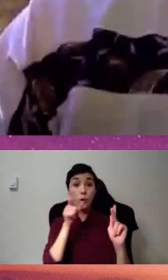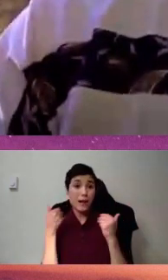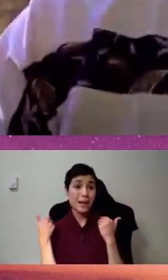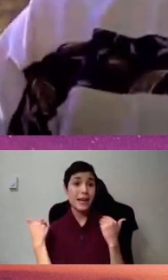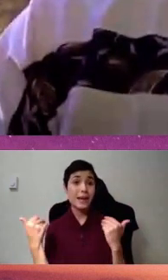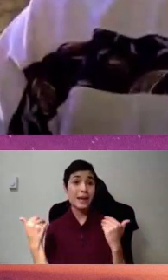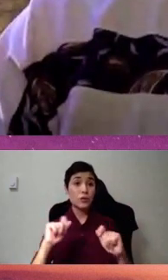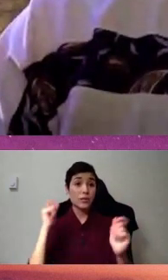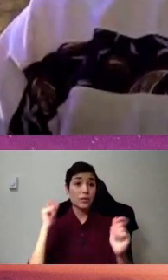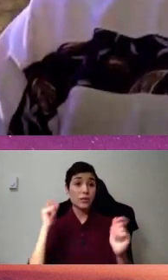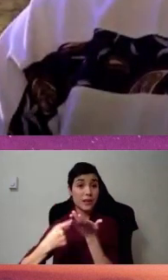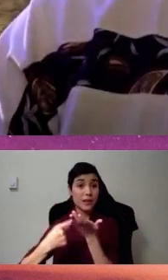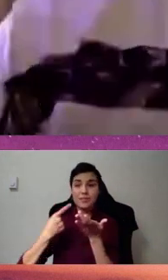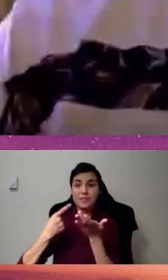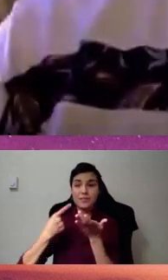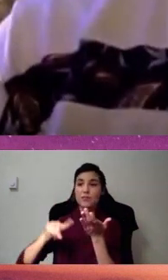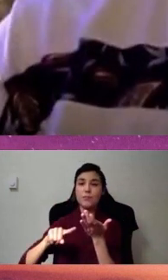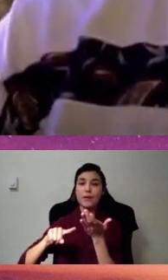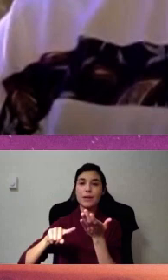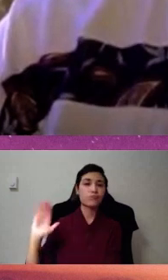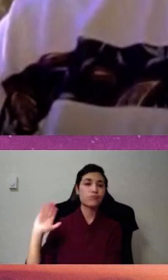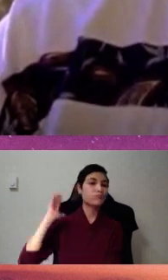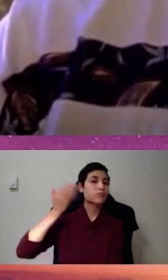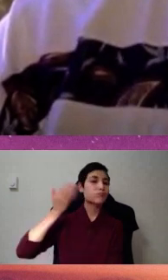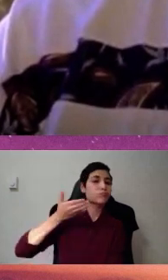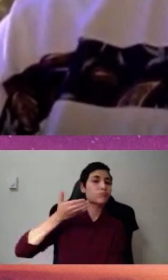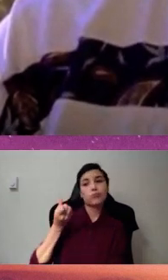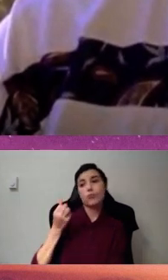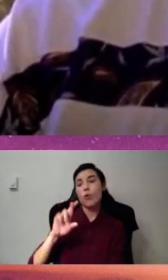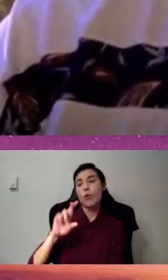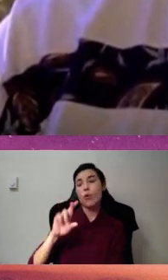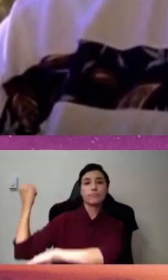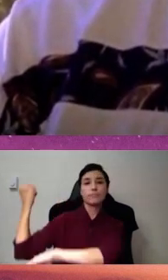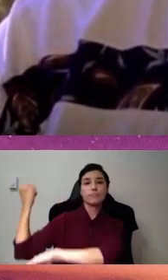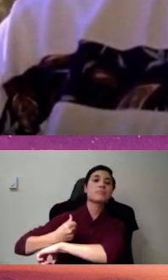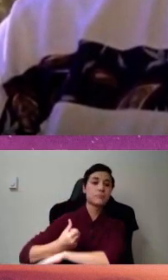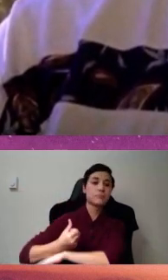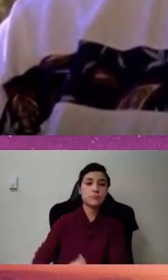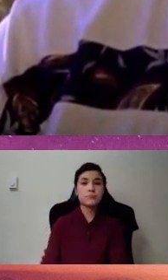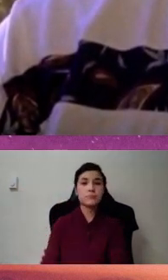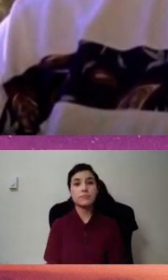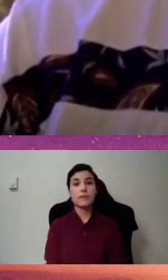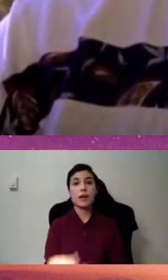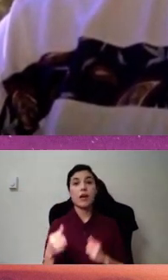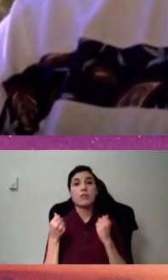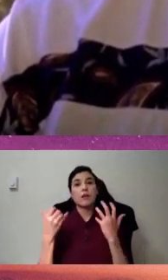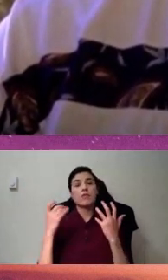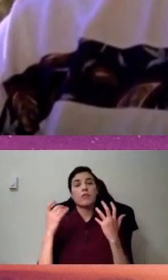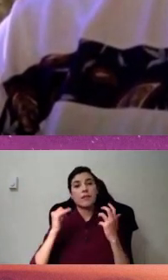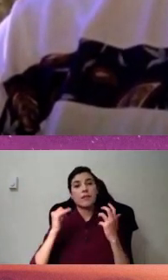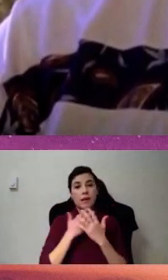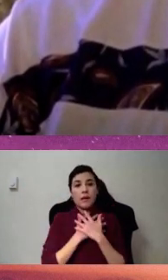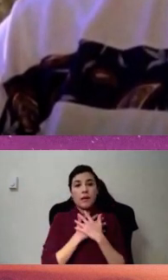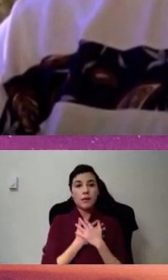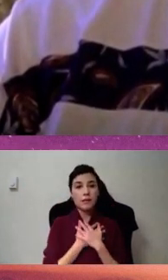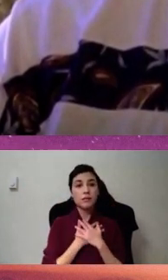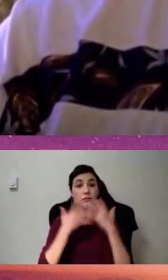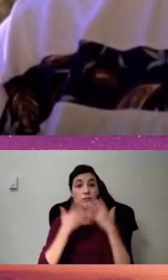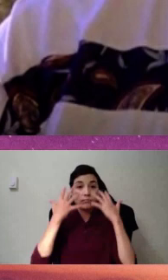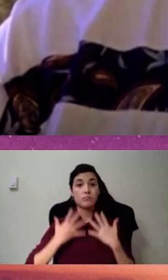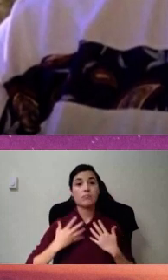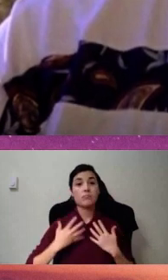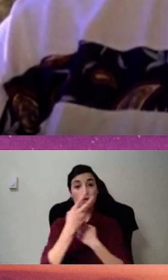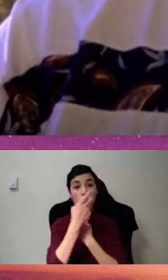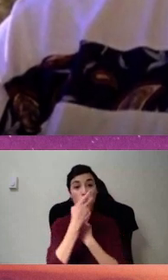we have a lot of, a lot of grief and a lot of trauma that moves through and prevents that subject